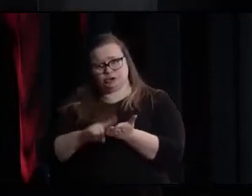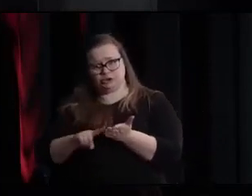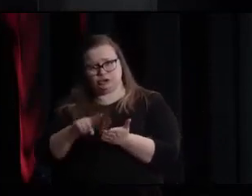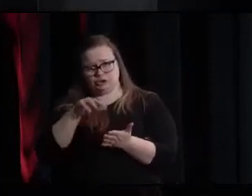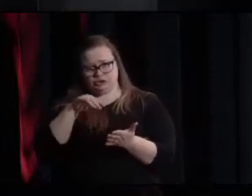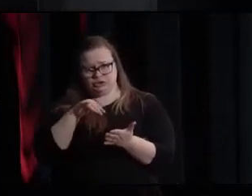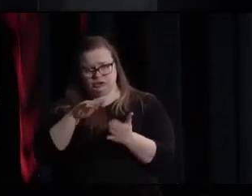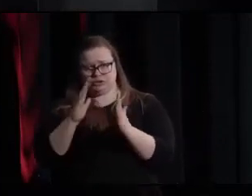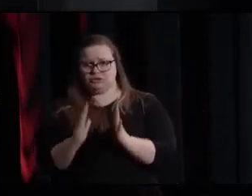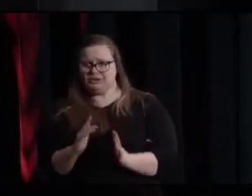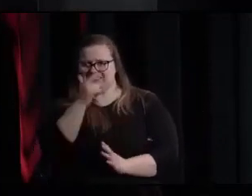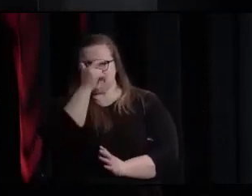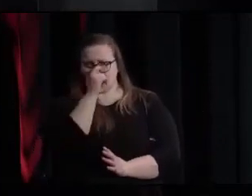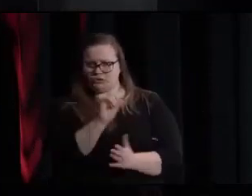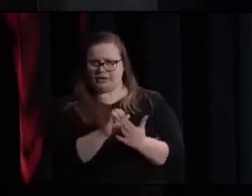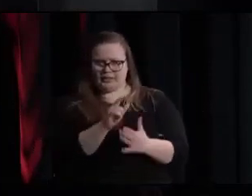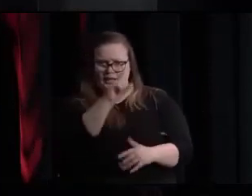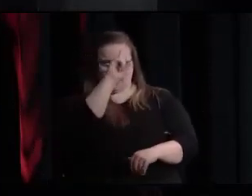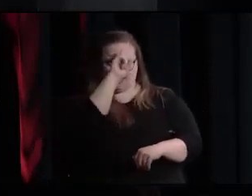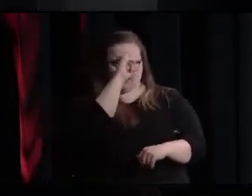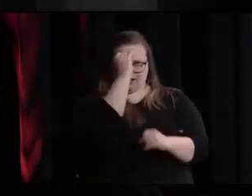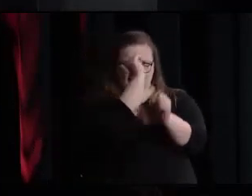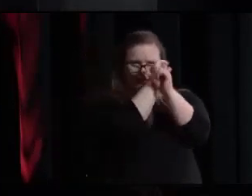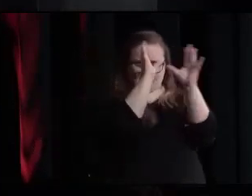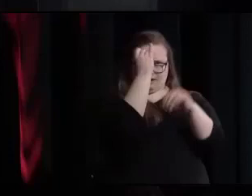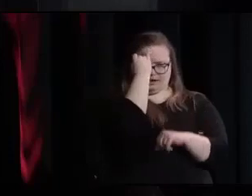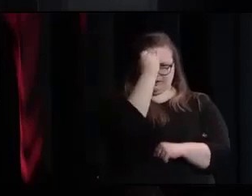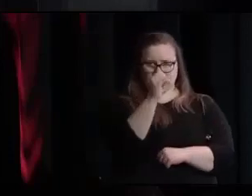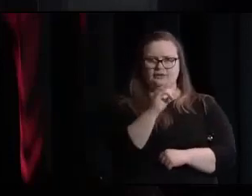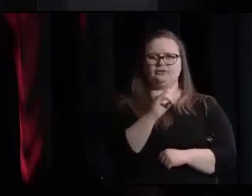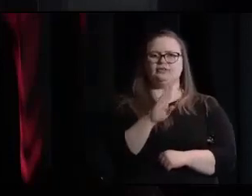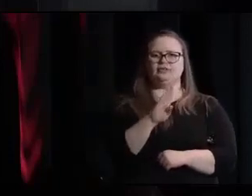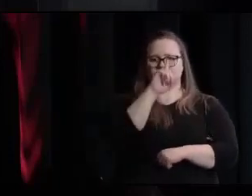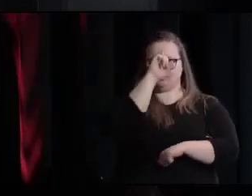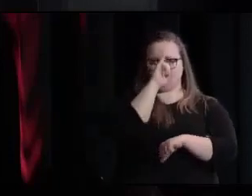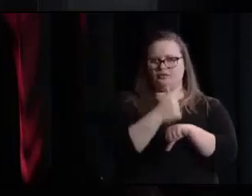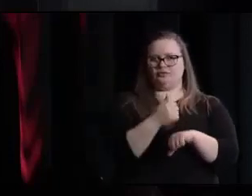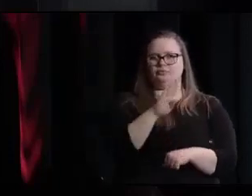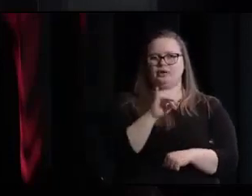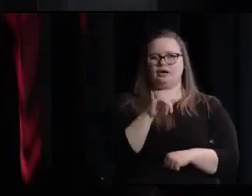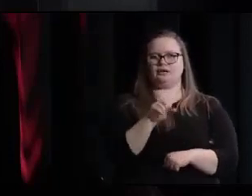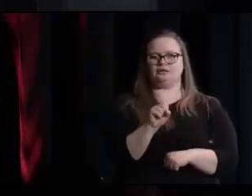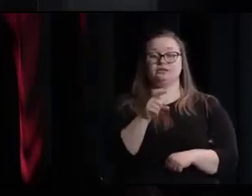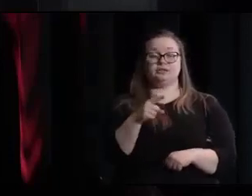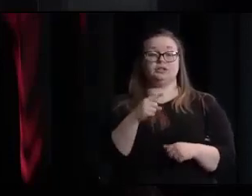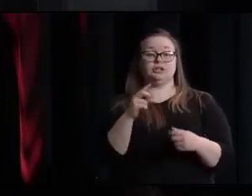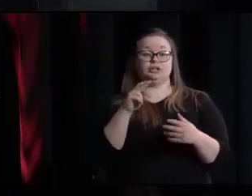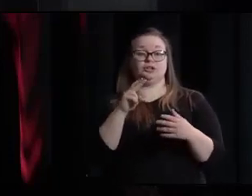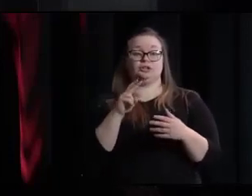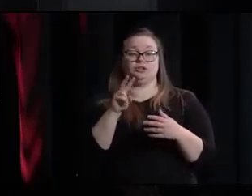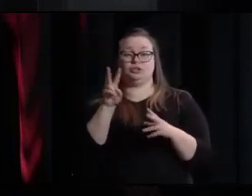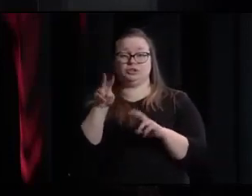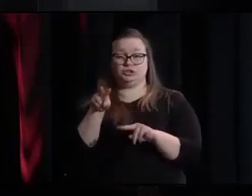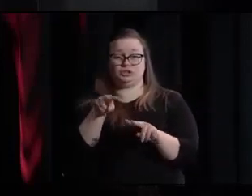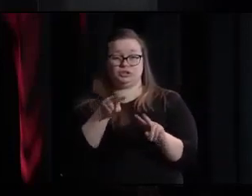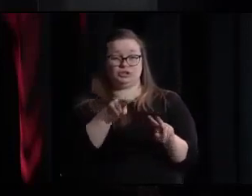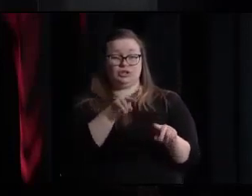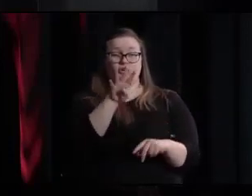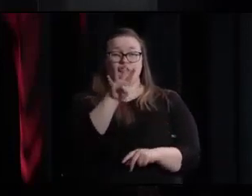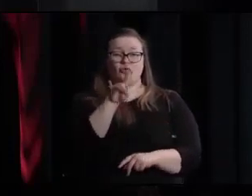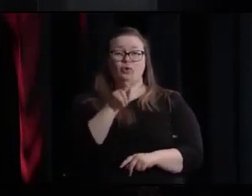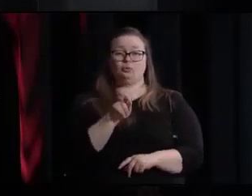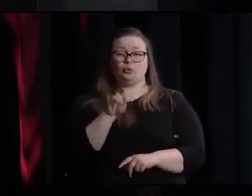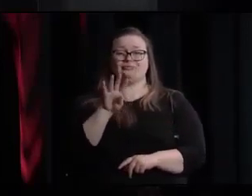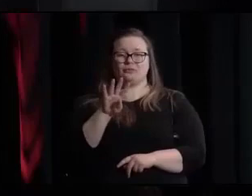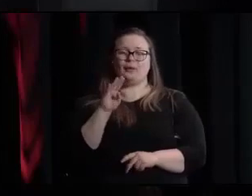interested in this notion of bias. And so they started to look at 4.4 million tests on